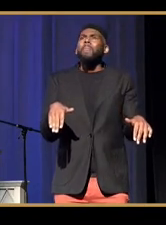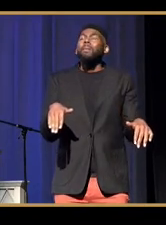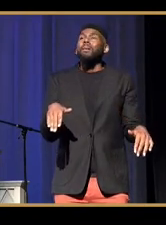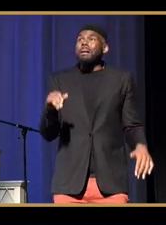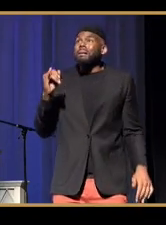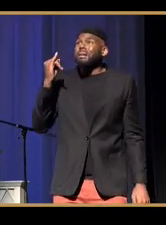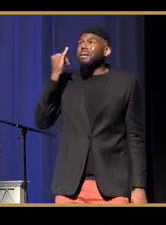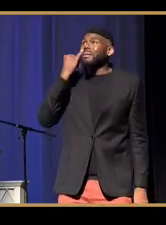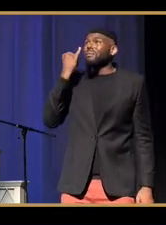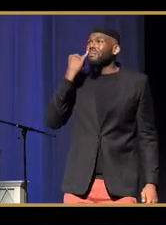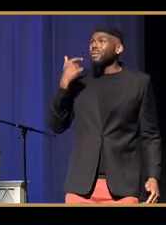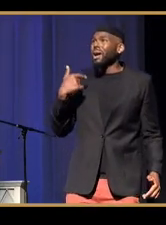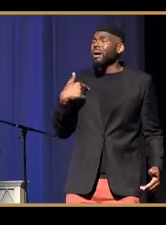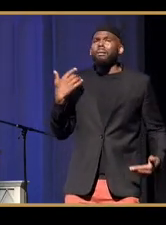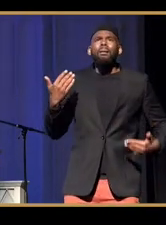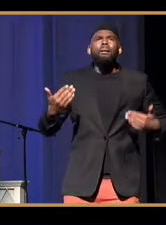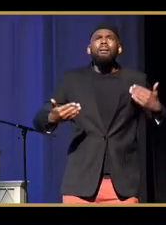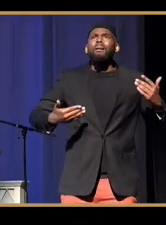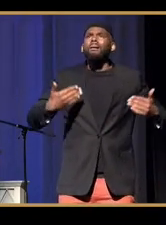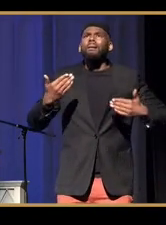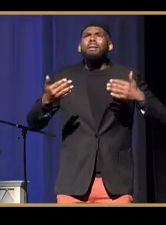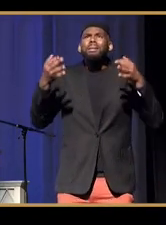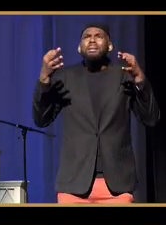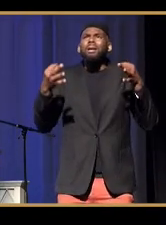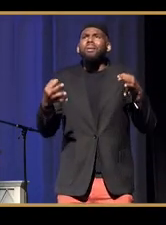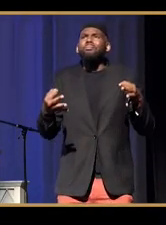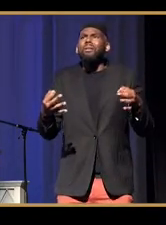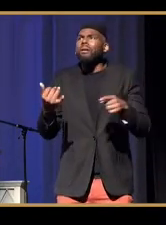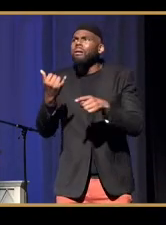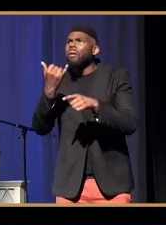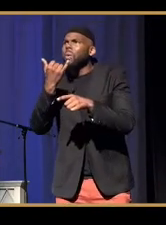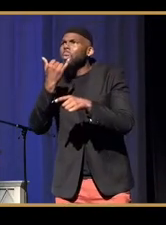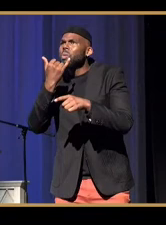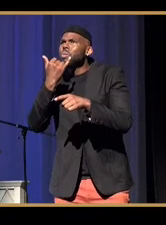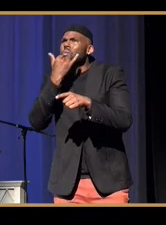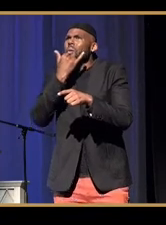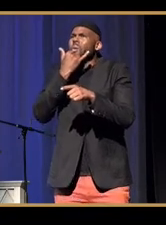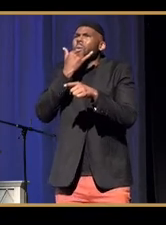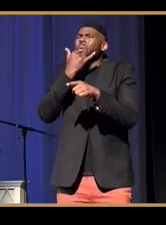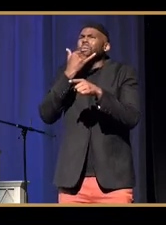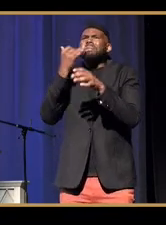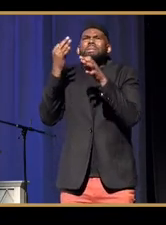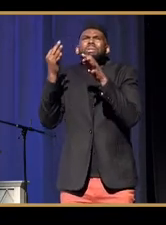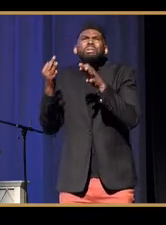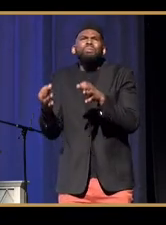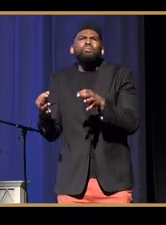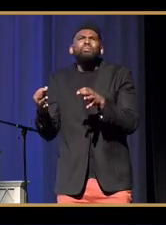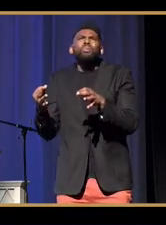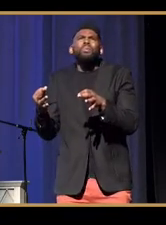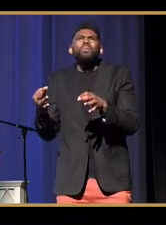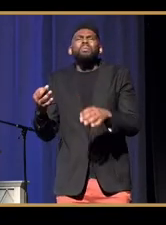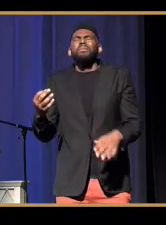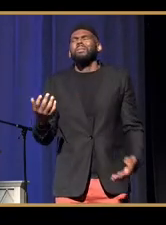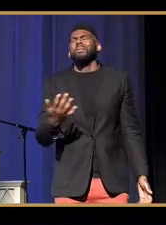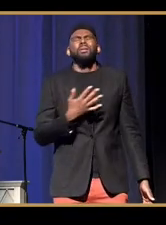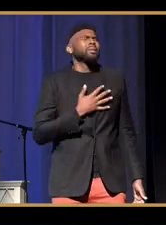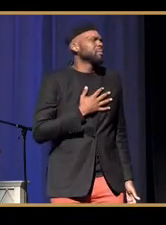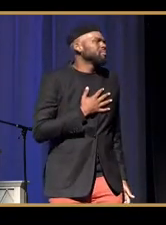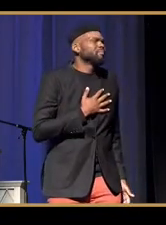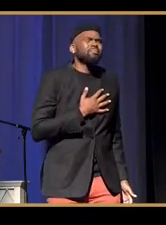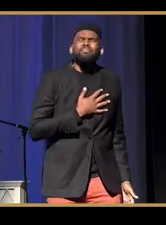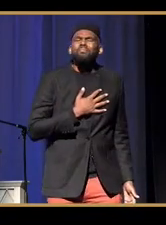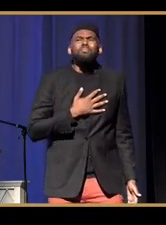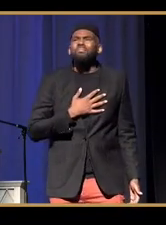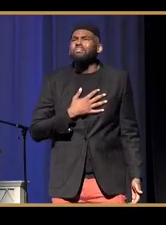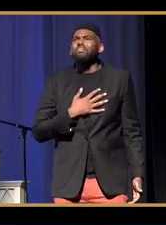What if I choose the wrong thing to do? I